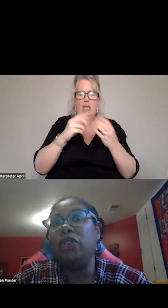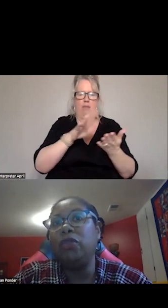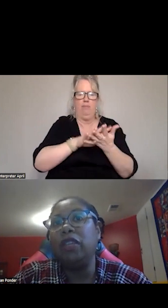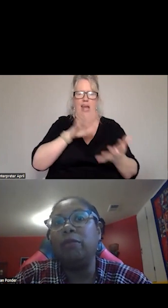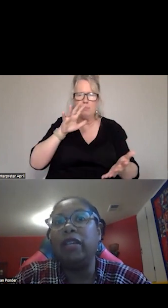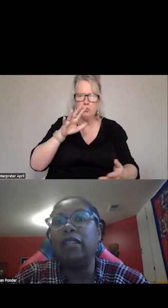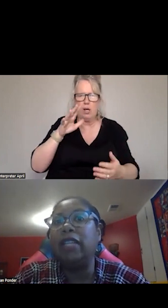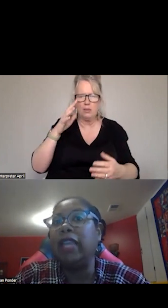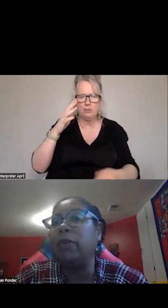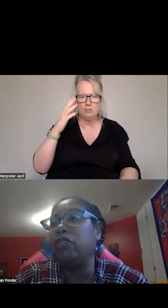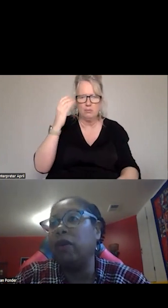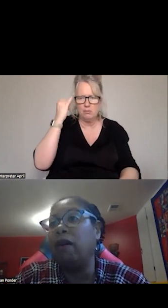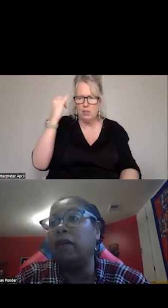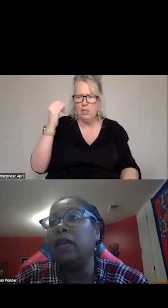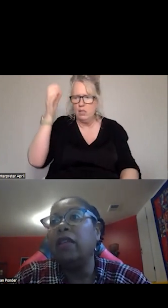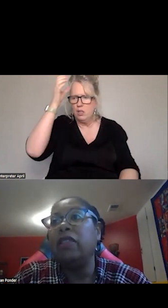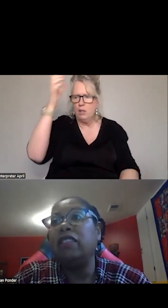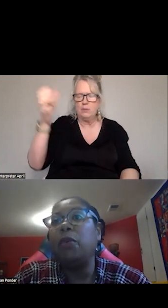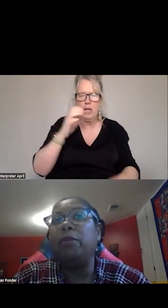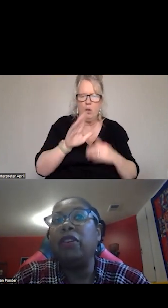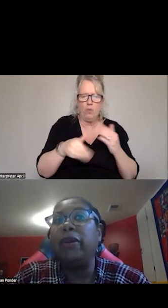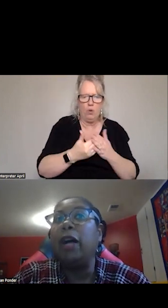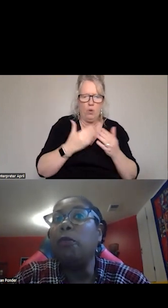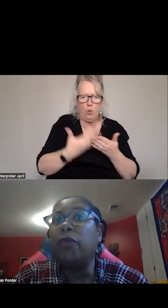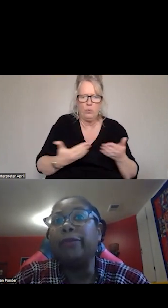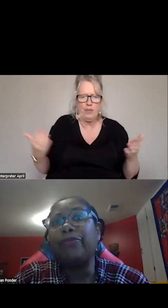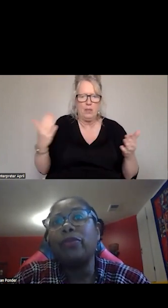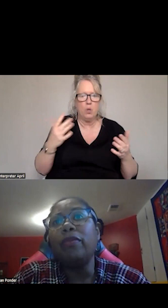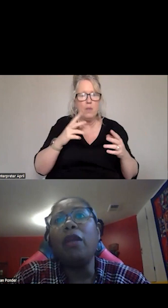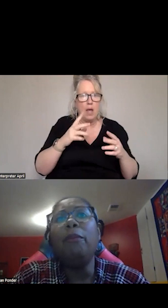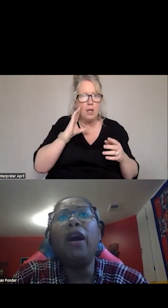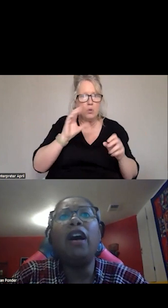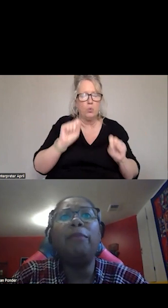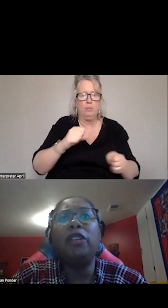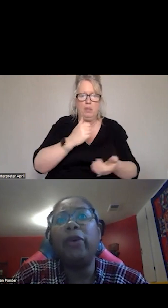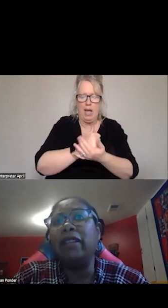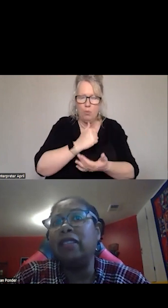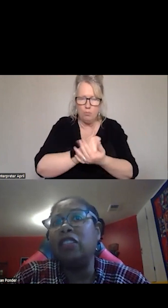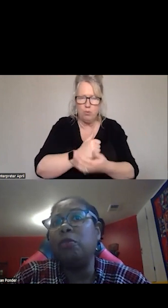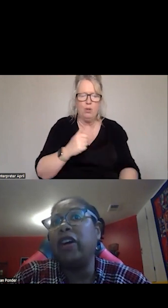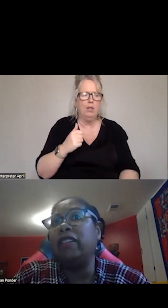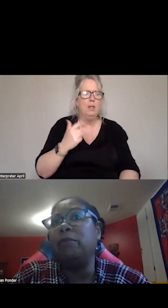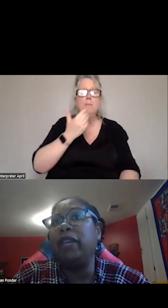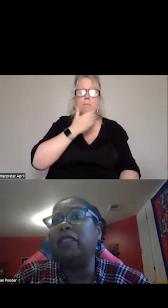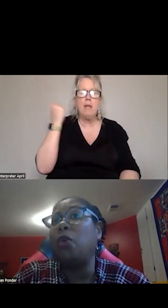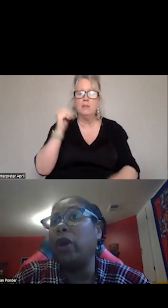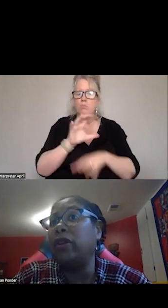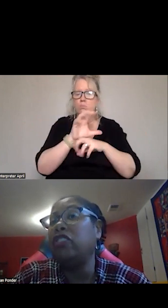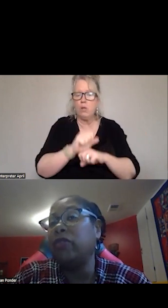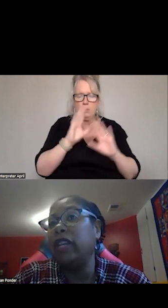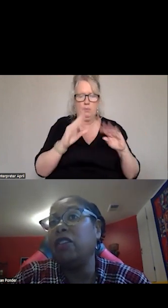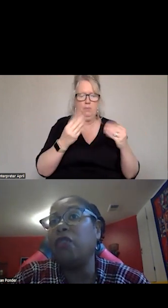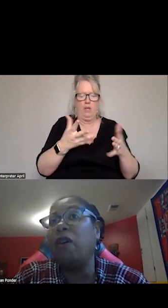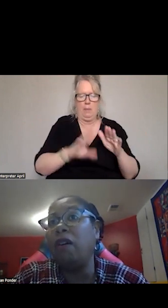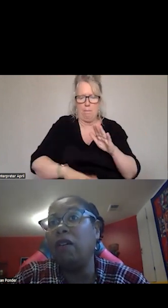and reducing complexity in language are all things that would be very helpful. Best practice is to provide some basic